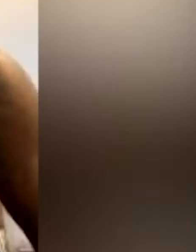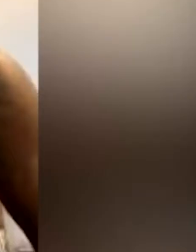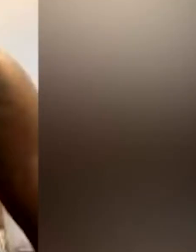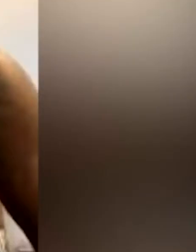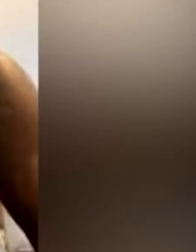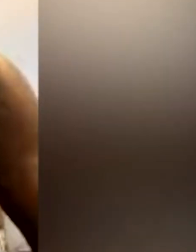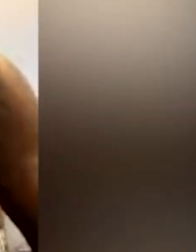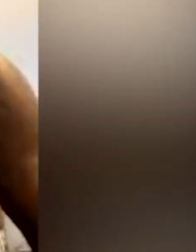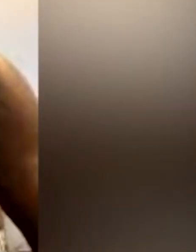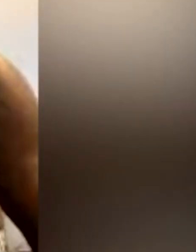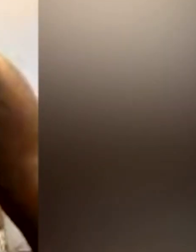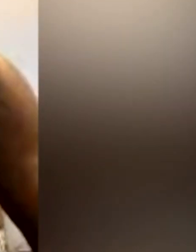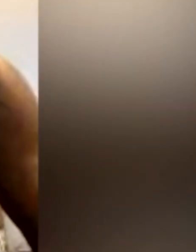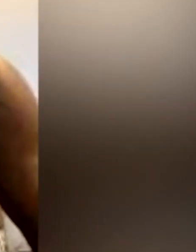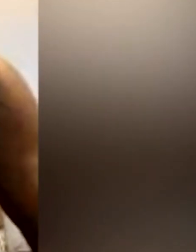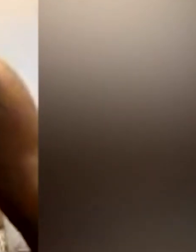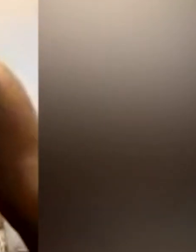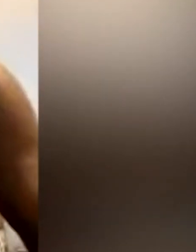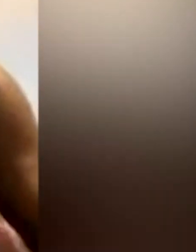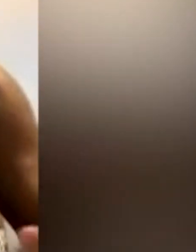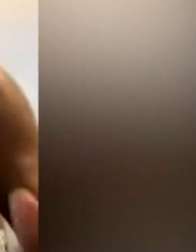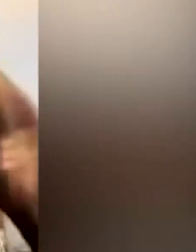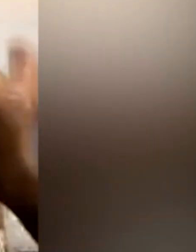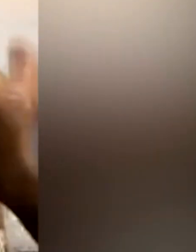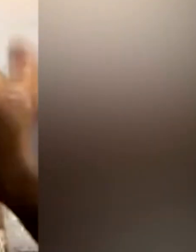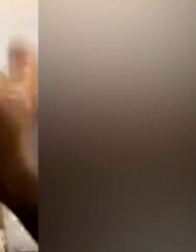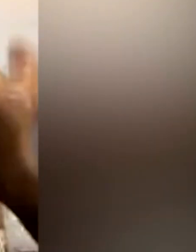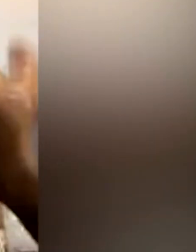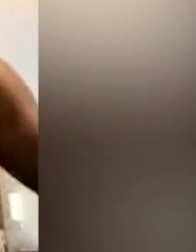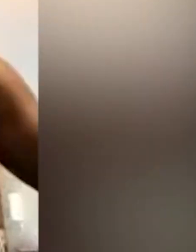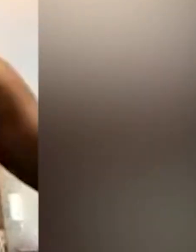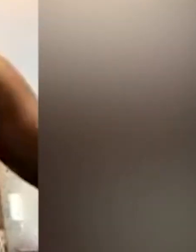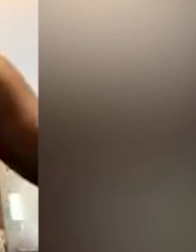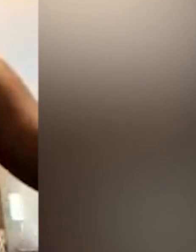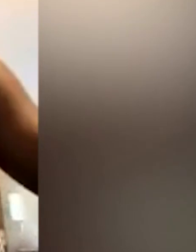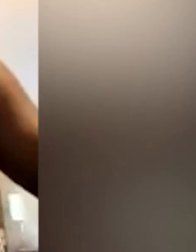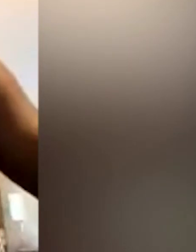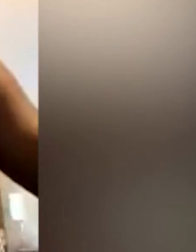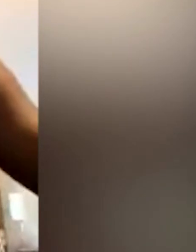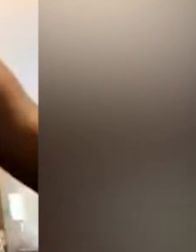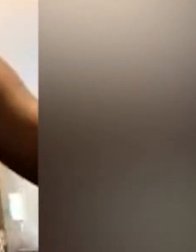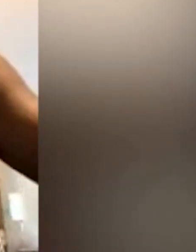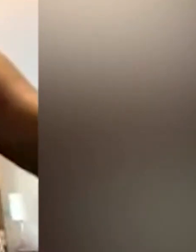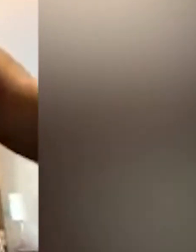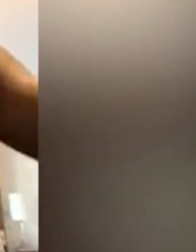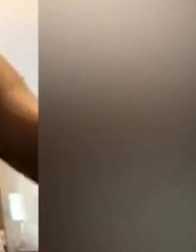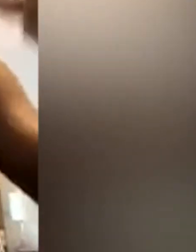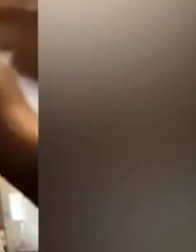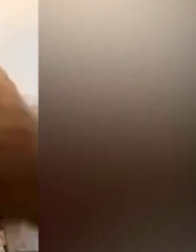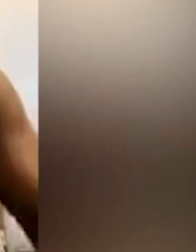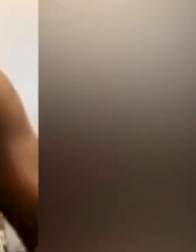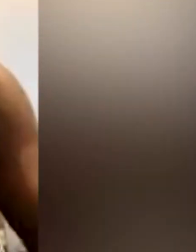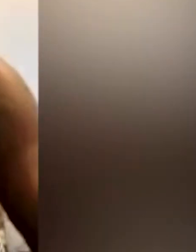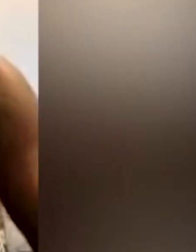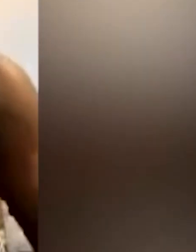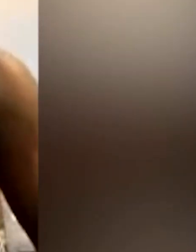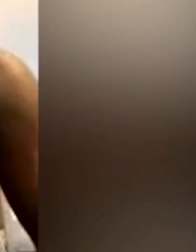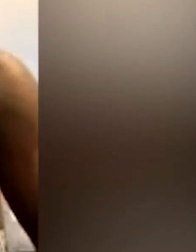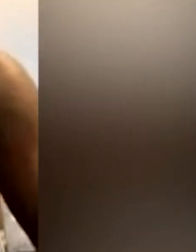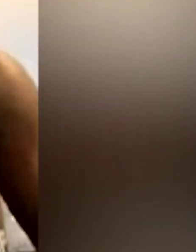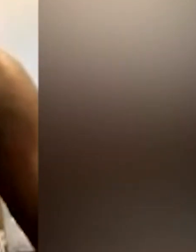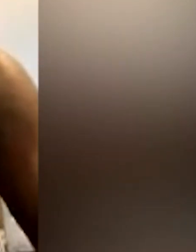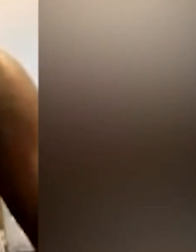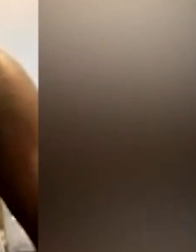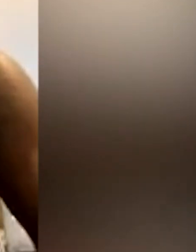We don't need negative energy. You know, other teams, other past players supporting their team. Why can't our own support